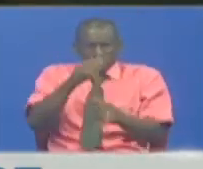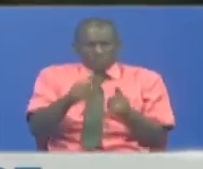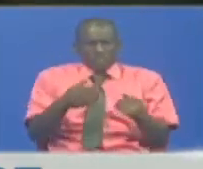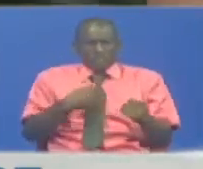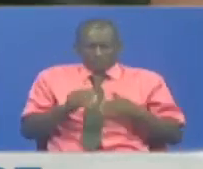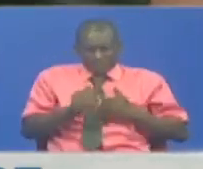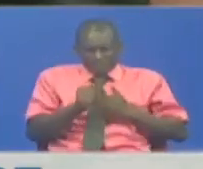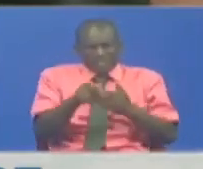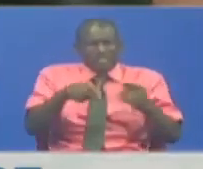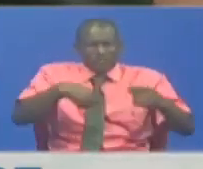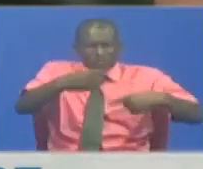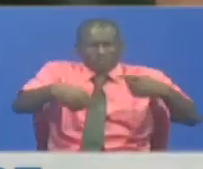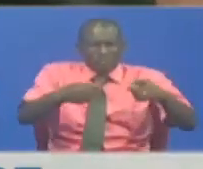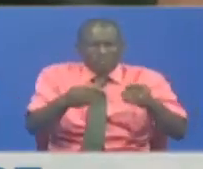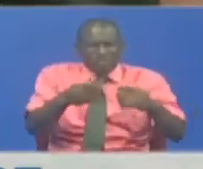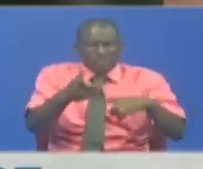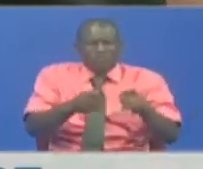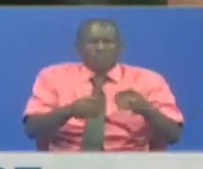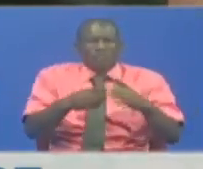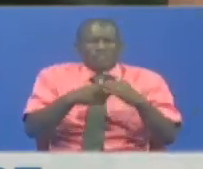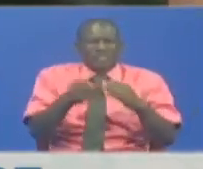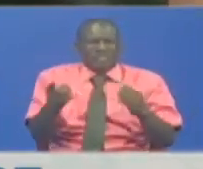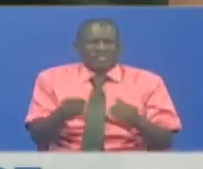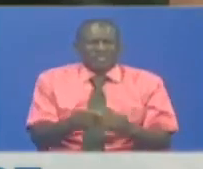entire process since inception.